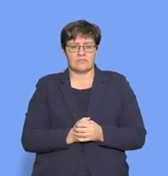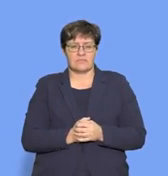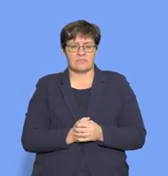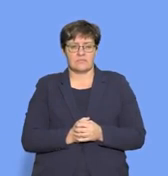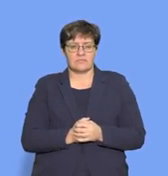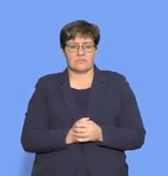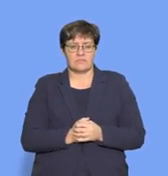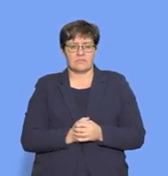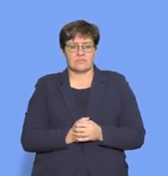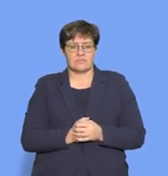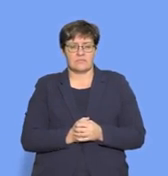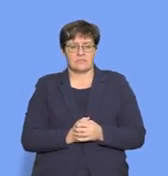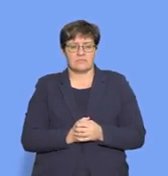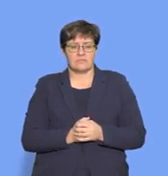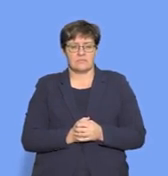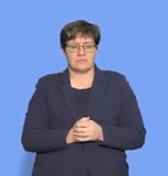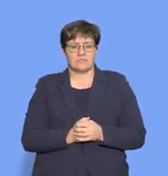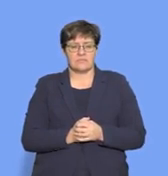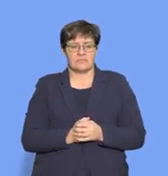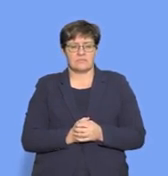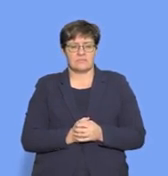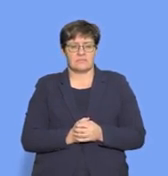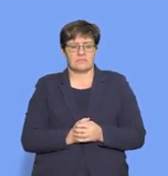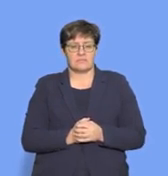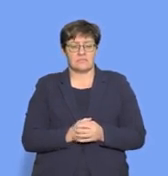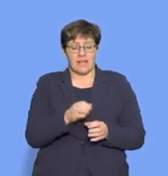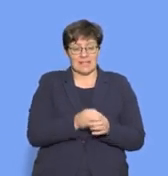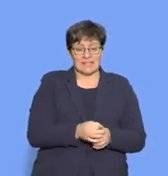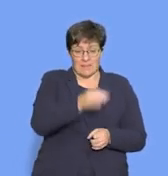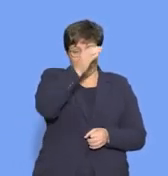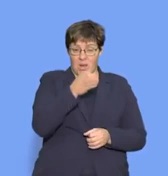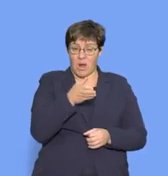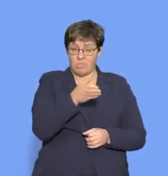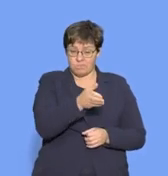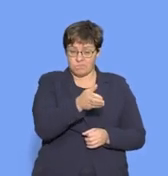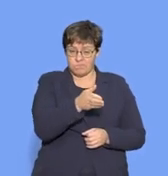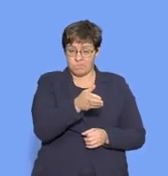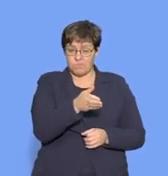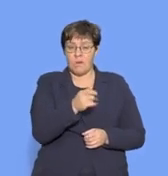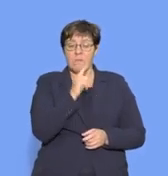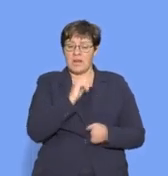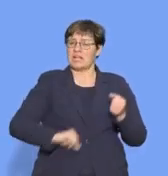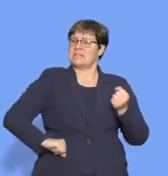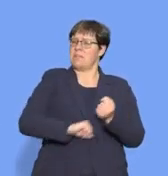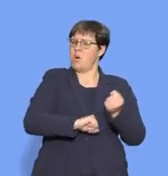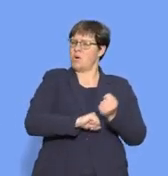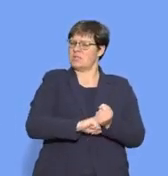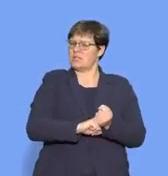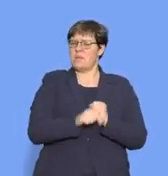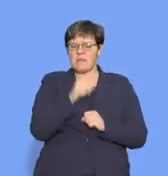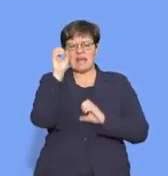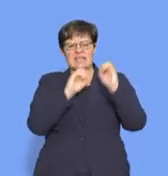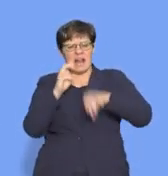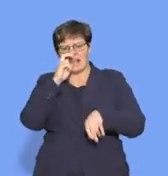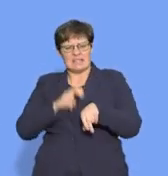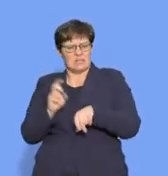A stem If its function is support, what types of cell is